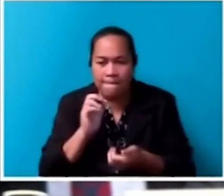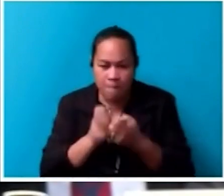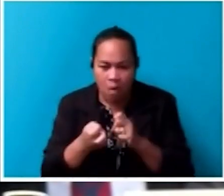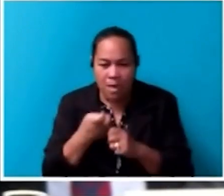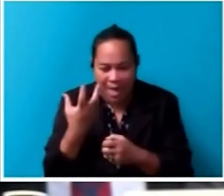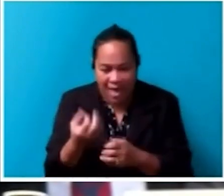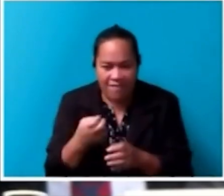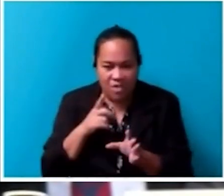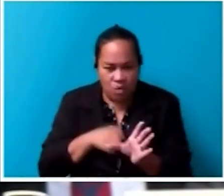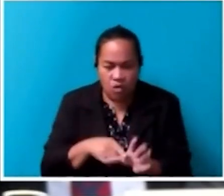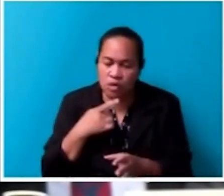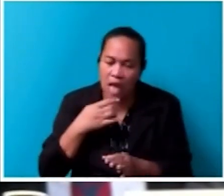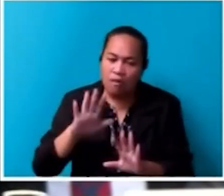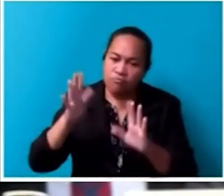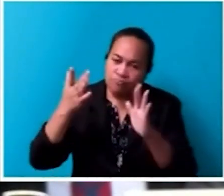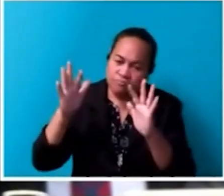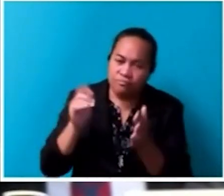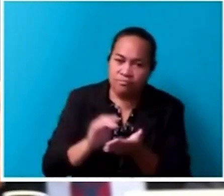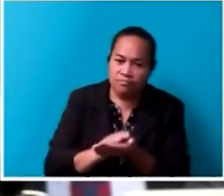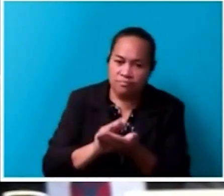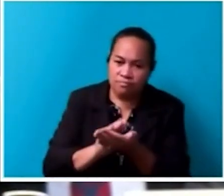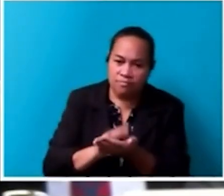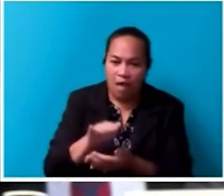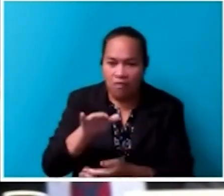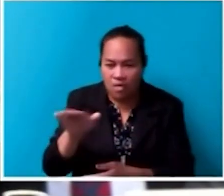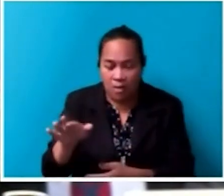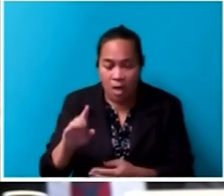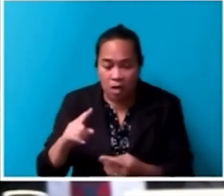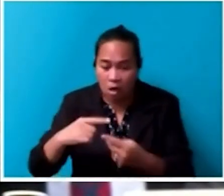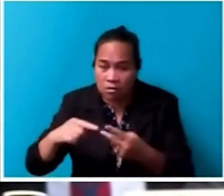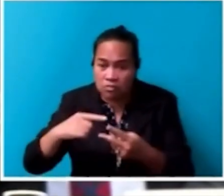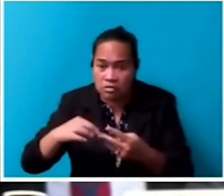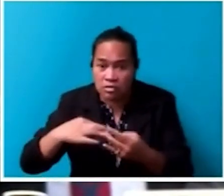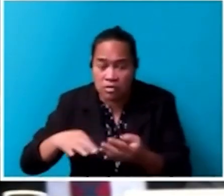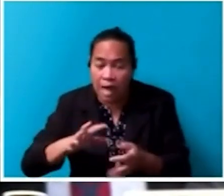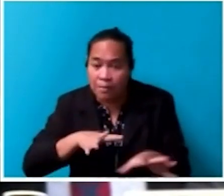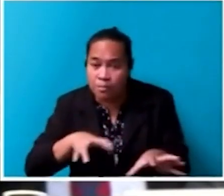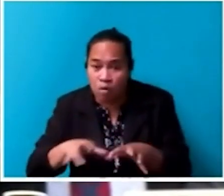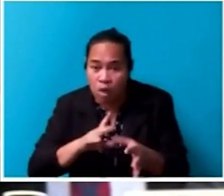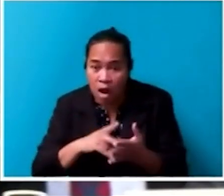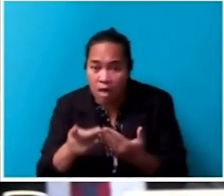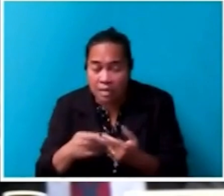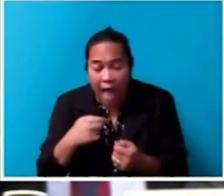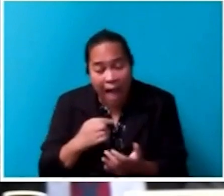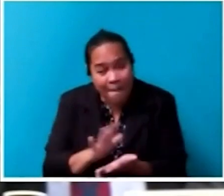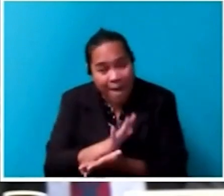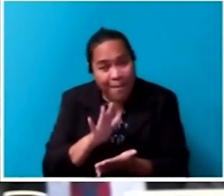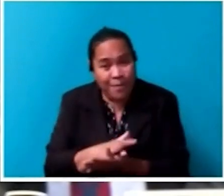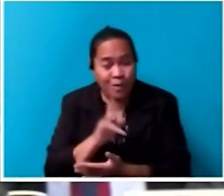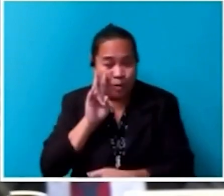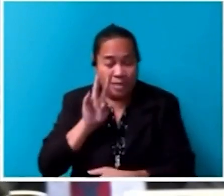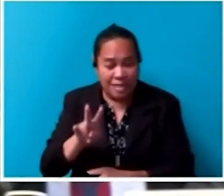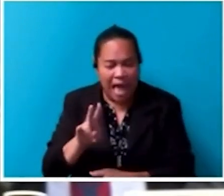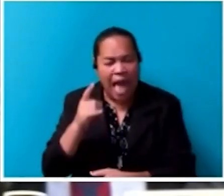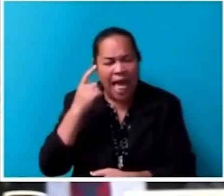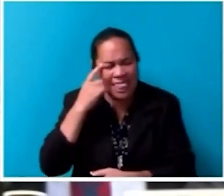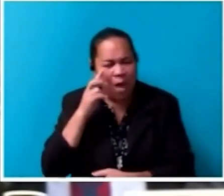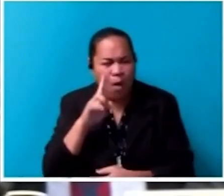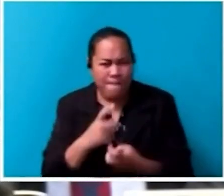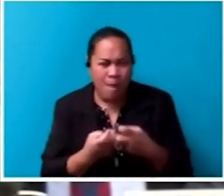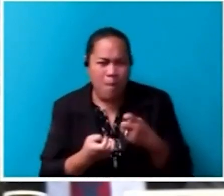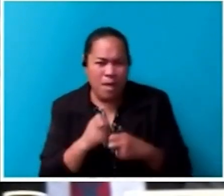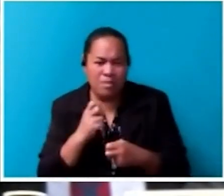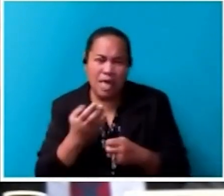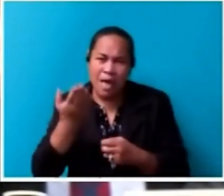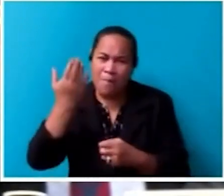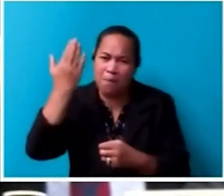youth, and I commend them for that. So all these initiatives, and I'm glad to see that there has also been, I think one of the problems that we always had